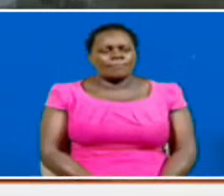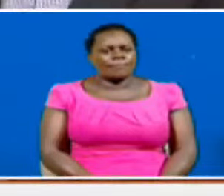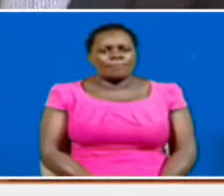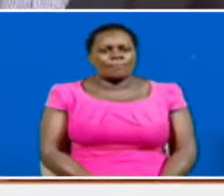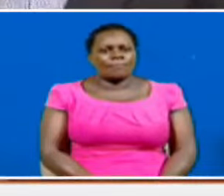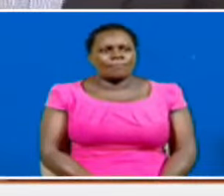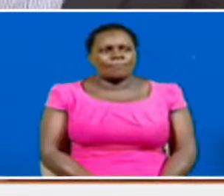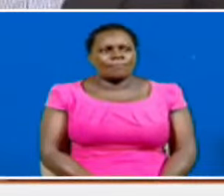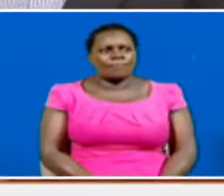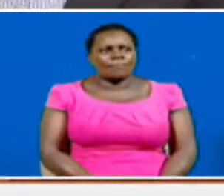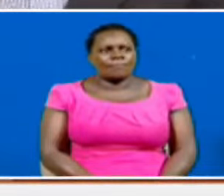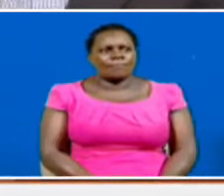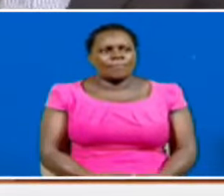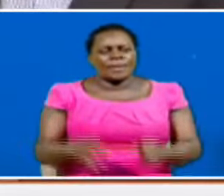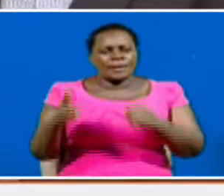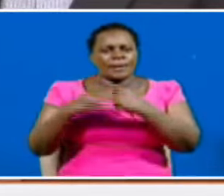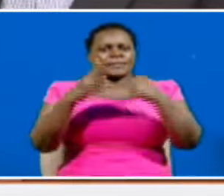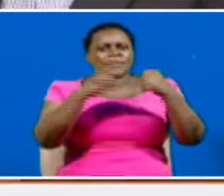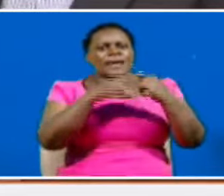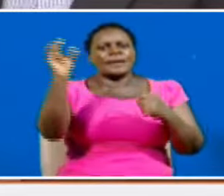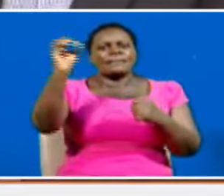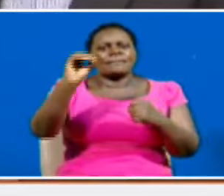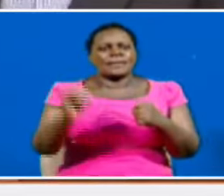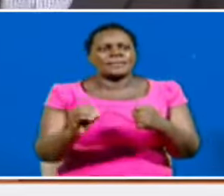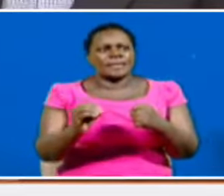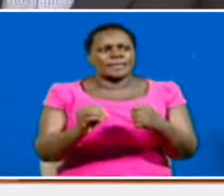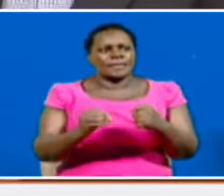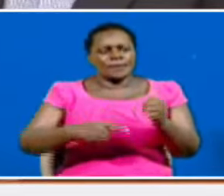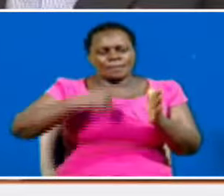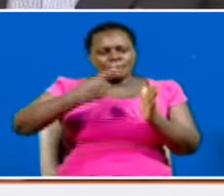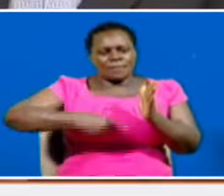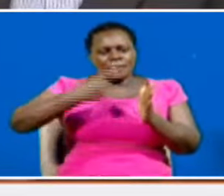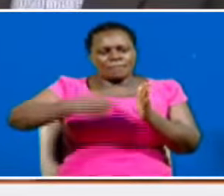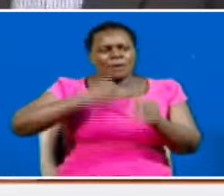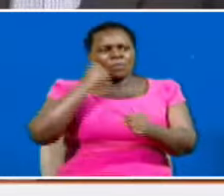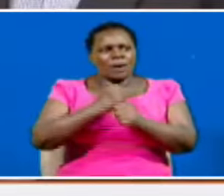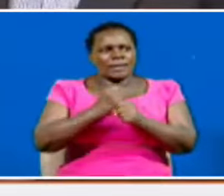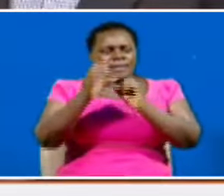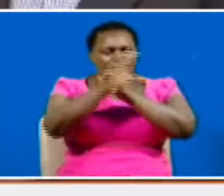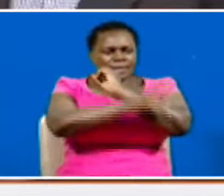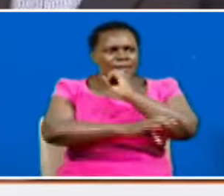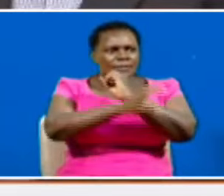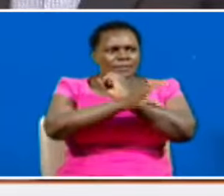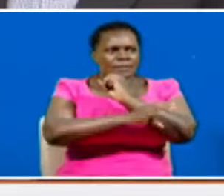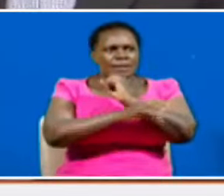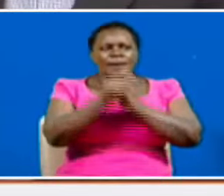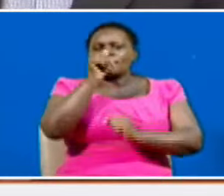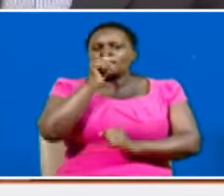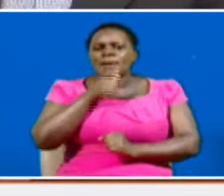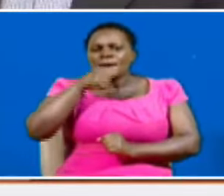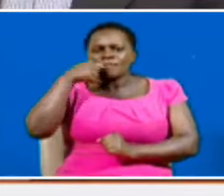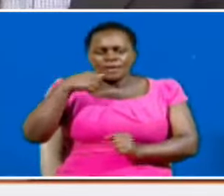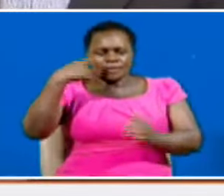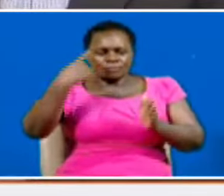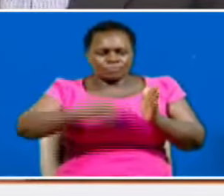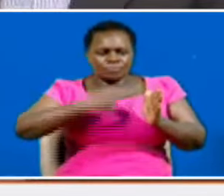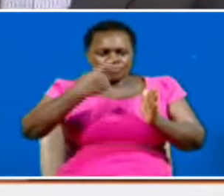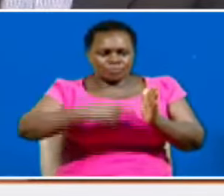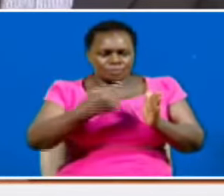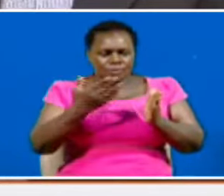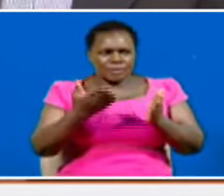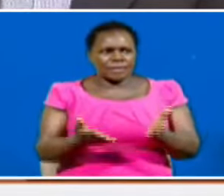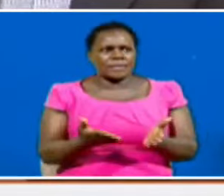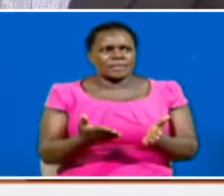Senate. 99% of the millers that we now have in operation in this country are private mills.